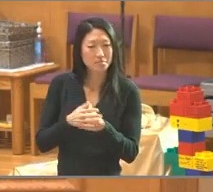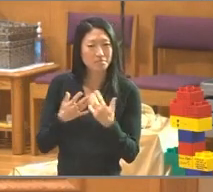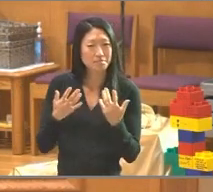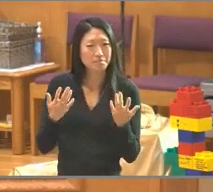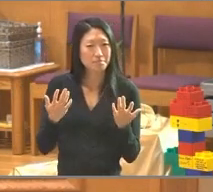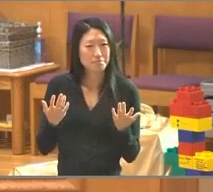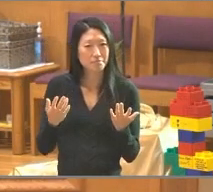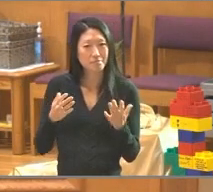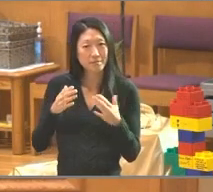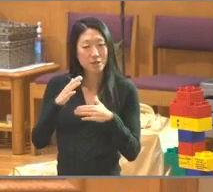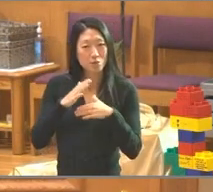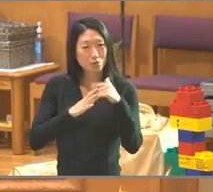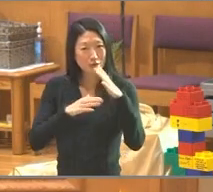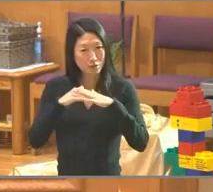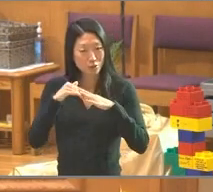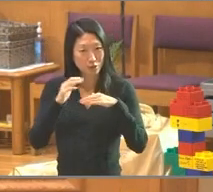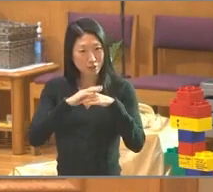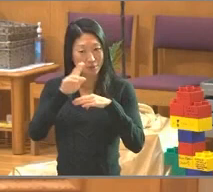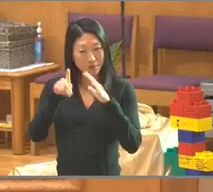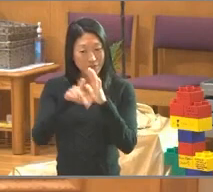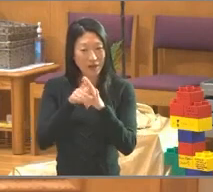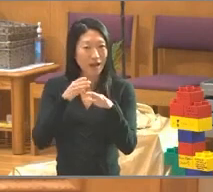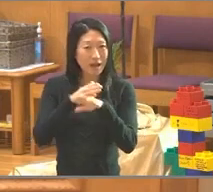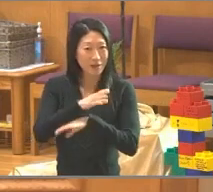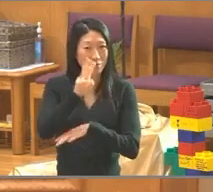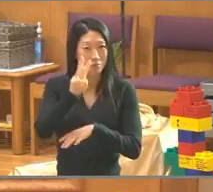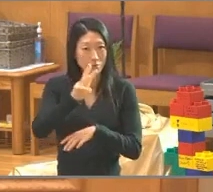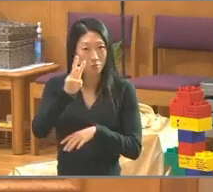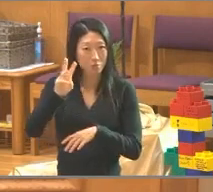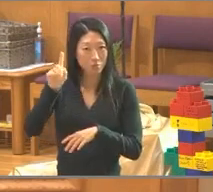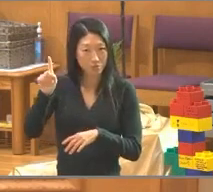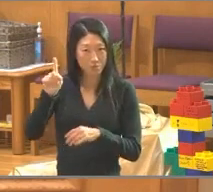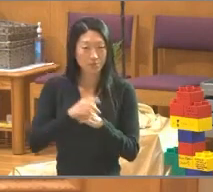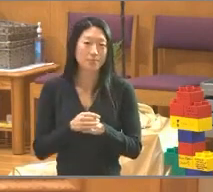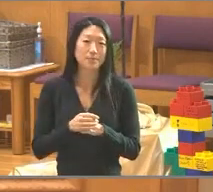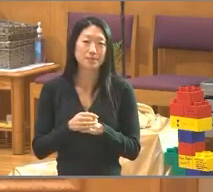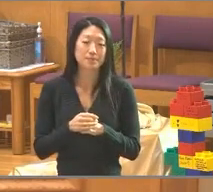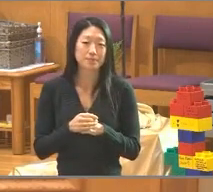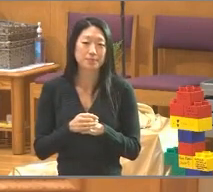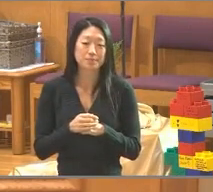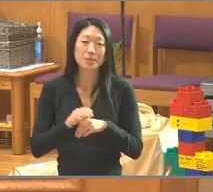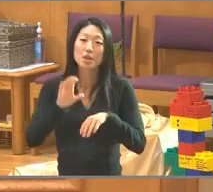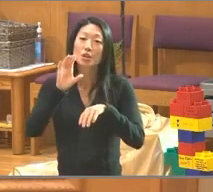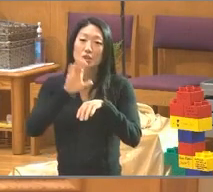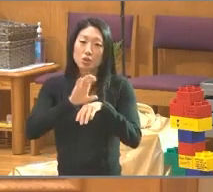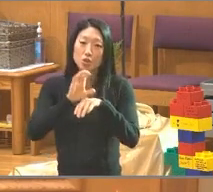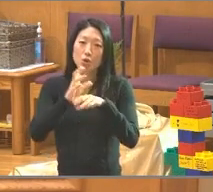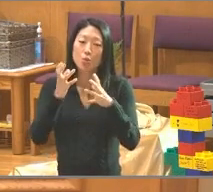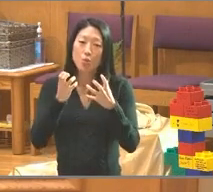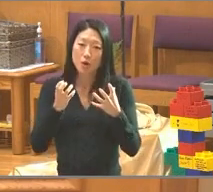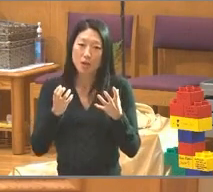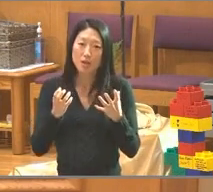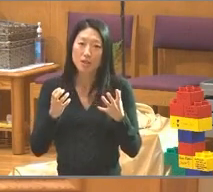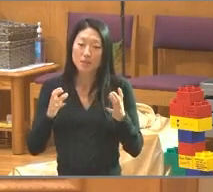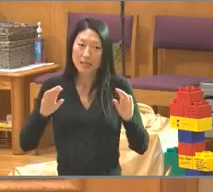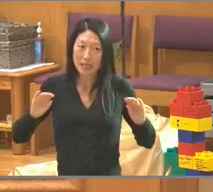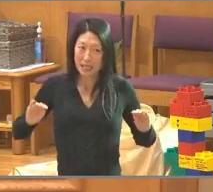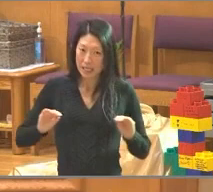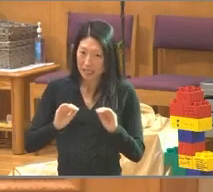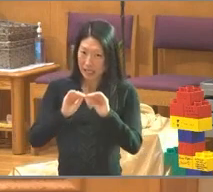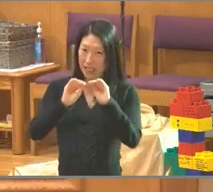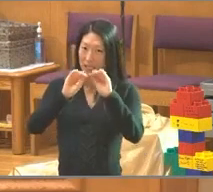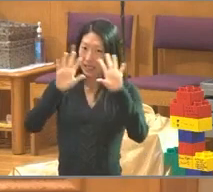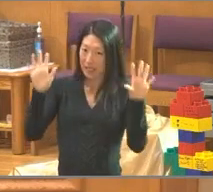The Reconstruction period after World War I. This is when the church wanted to be extremely clear